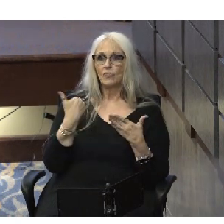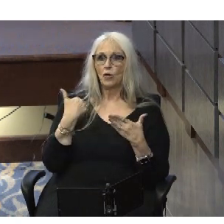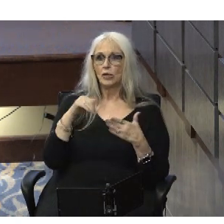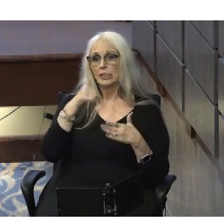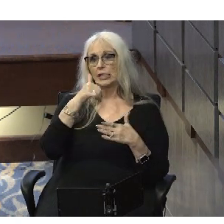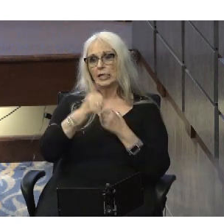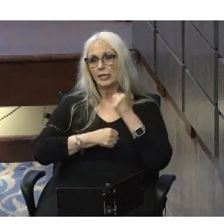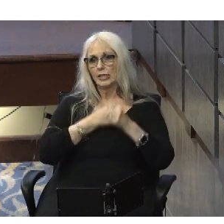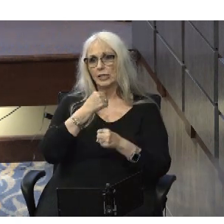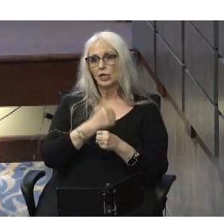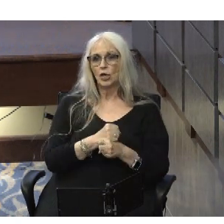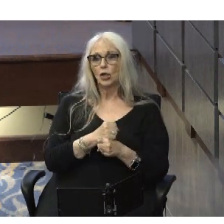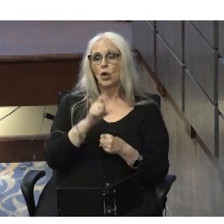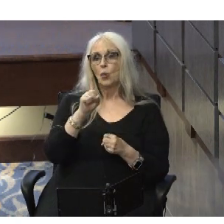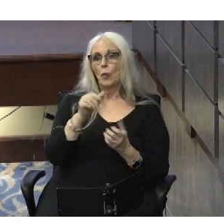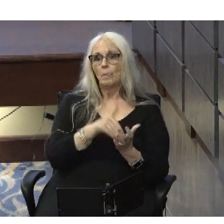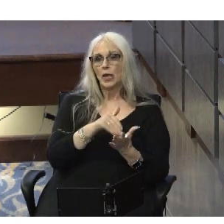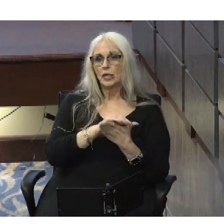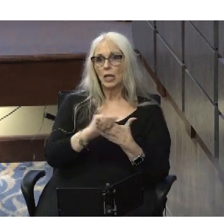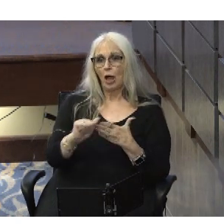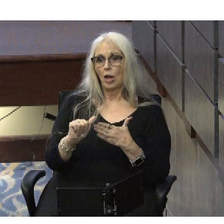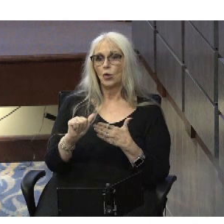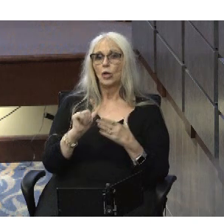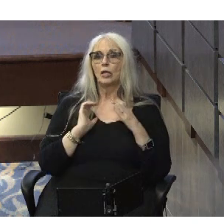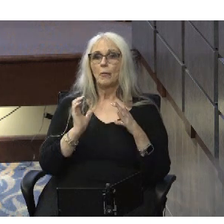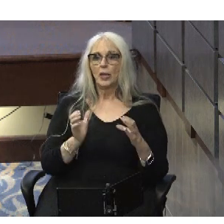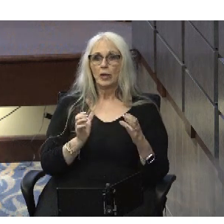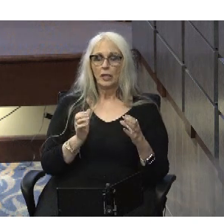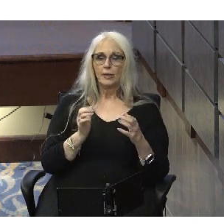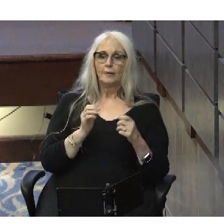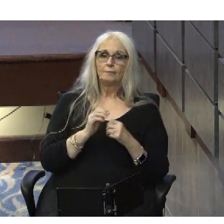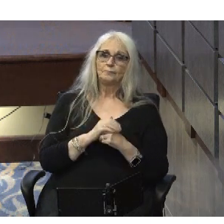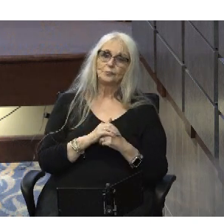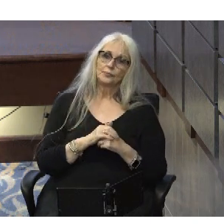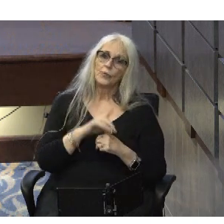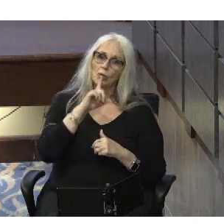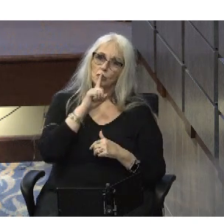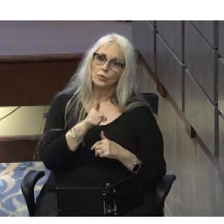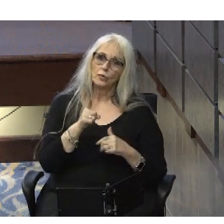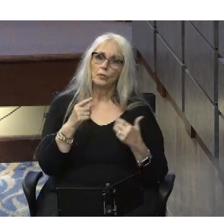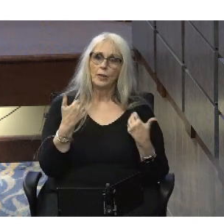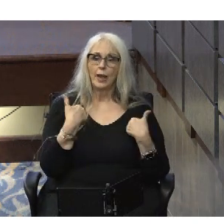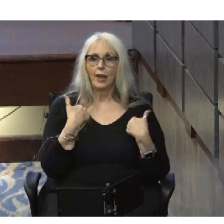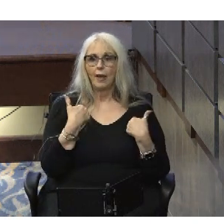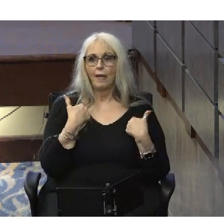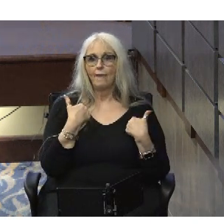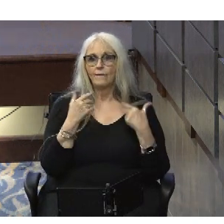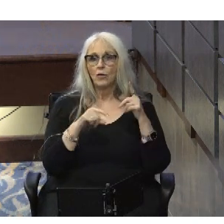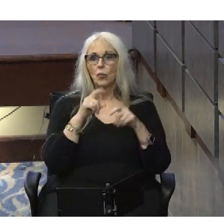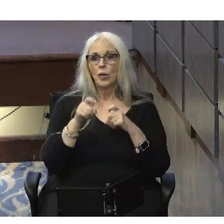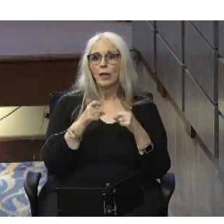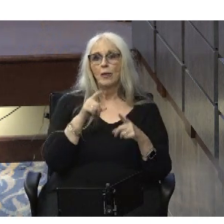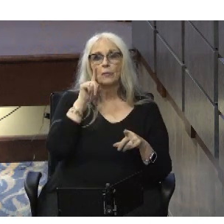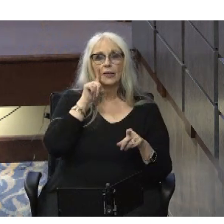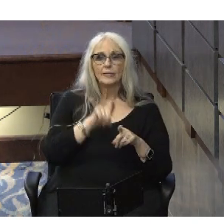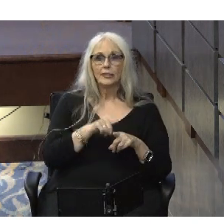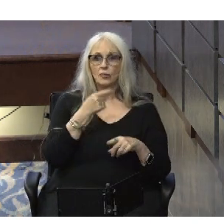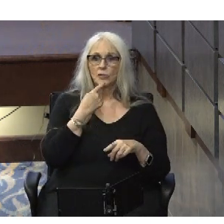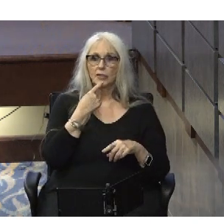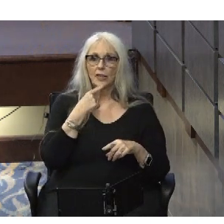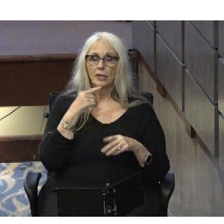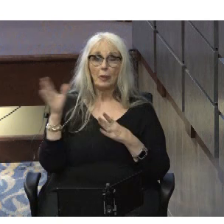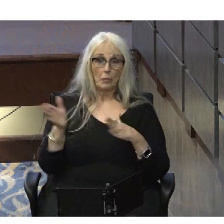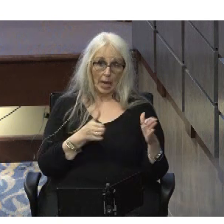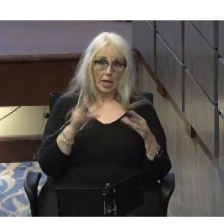10-year, $1 million commitment to Community First in Austin. Certainly I had these questions when my sister told me she was planning on